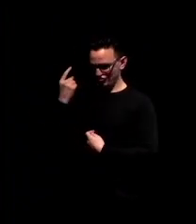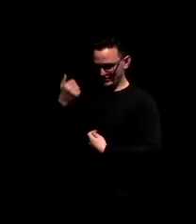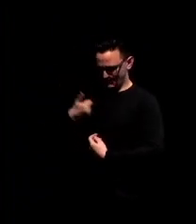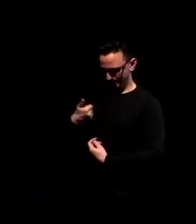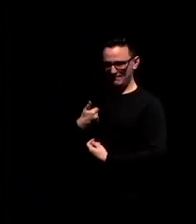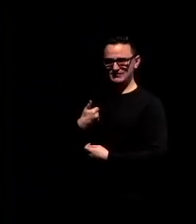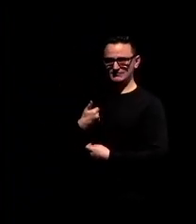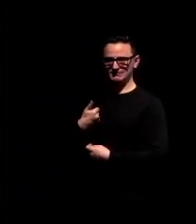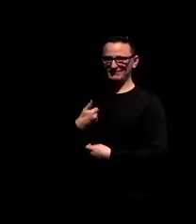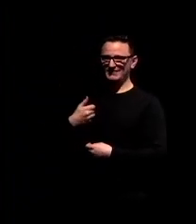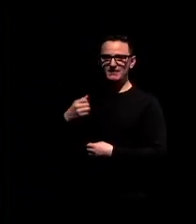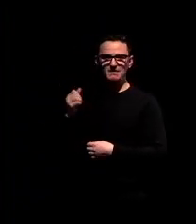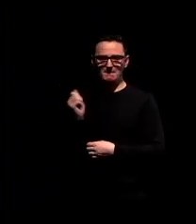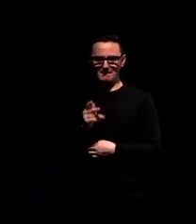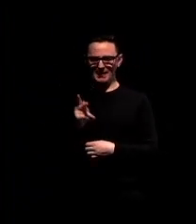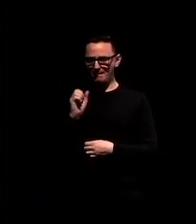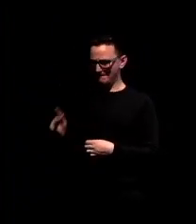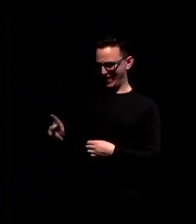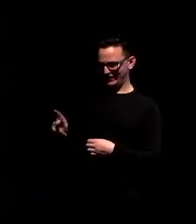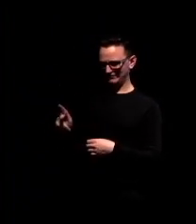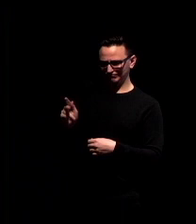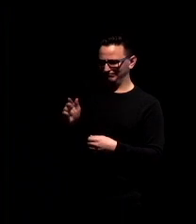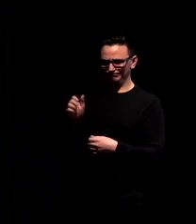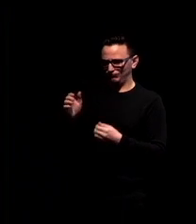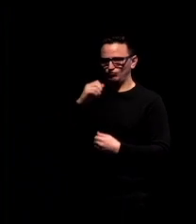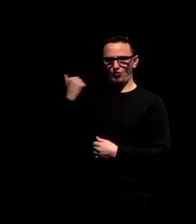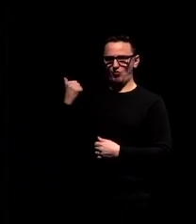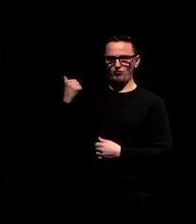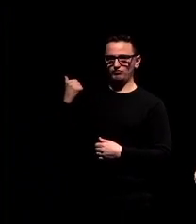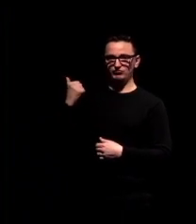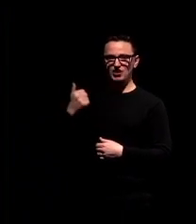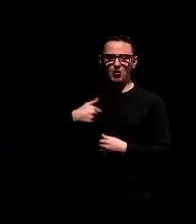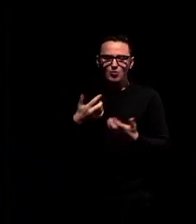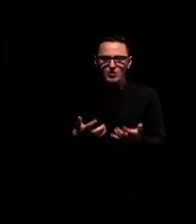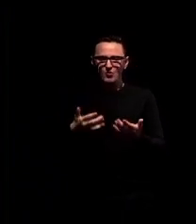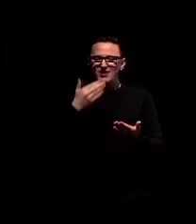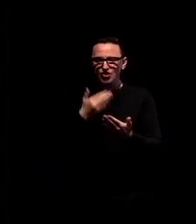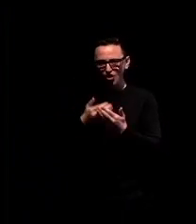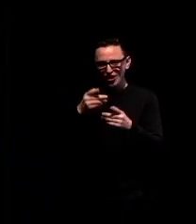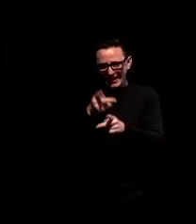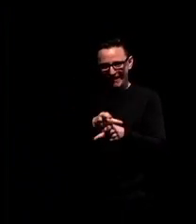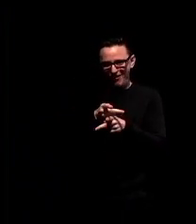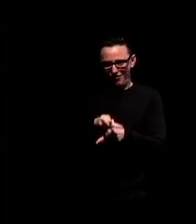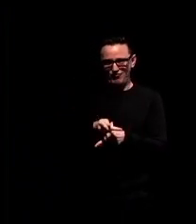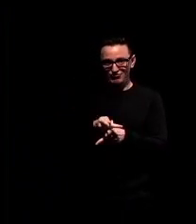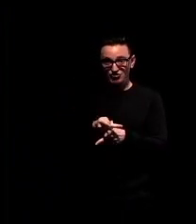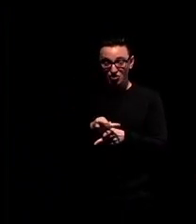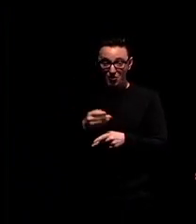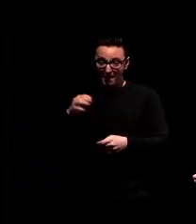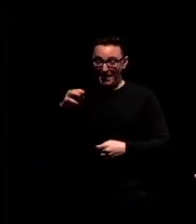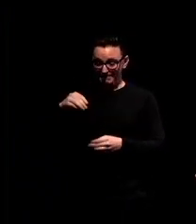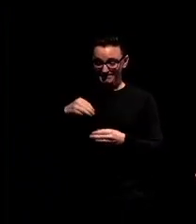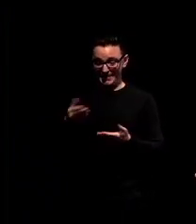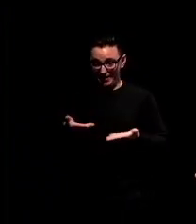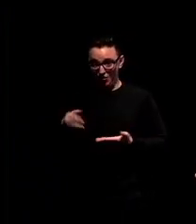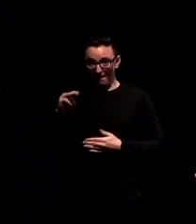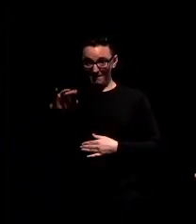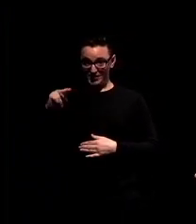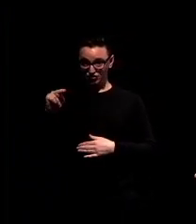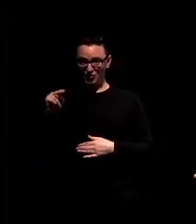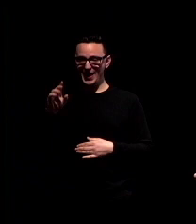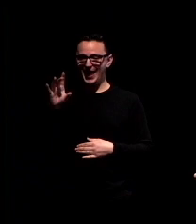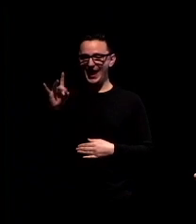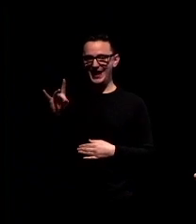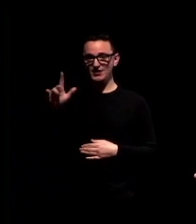back. And what we really want to do is to ensure good care. So you can see in Minnesota, 88% of